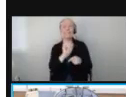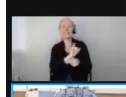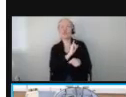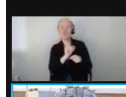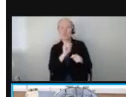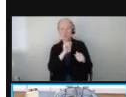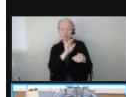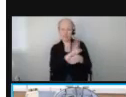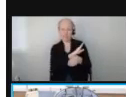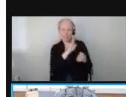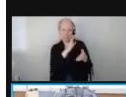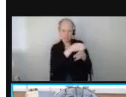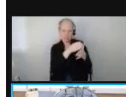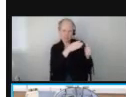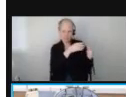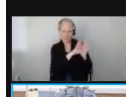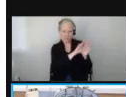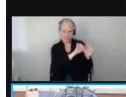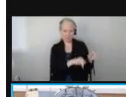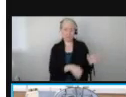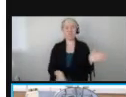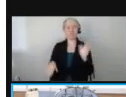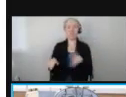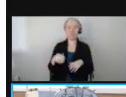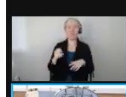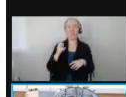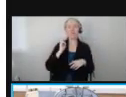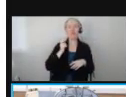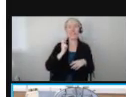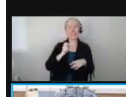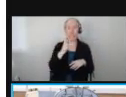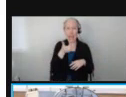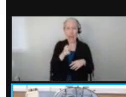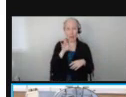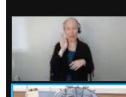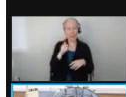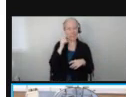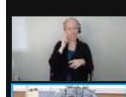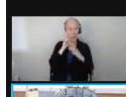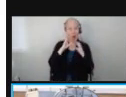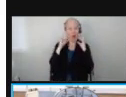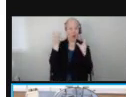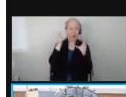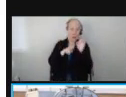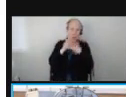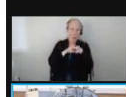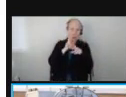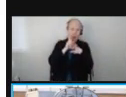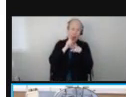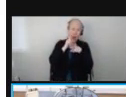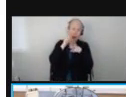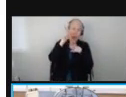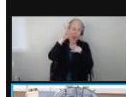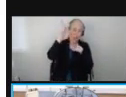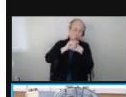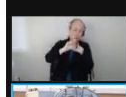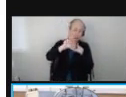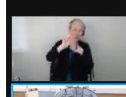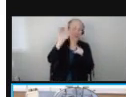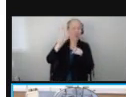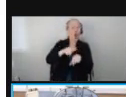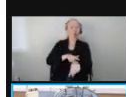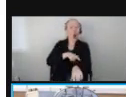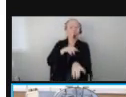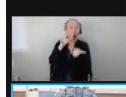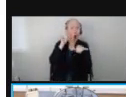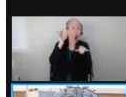Now the Transit Hab, that's our vehicle to go to Mars. This is the long duration vehicle. We'll be in this vehicle for anywhere from,